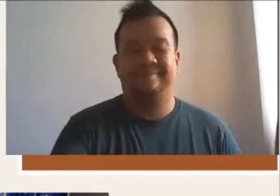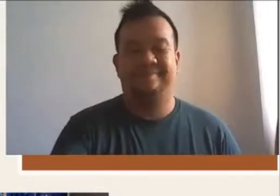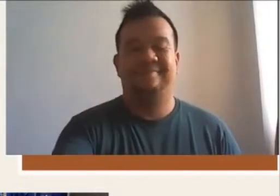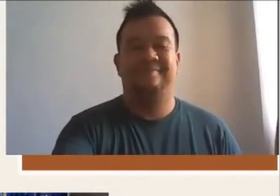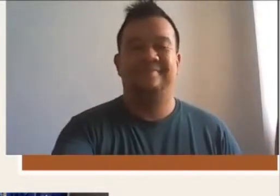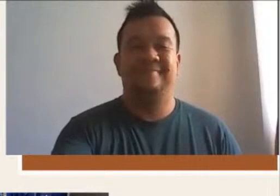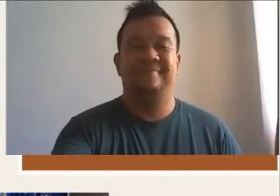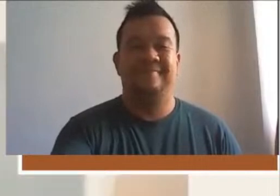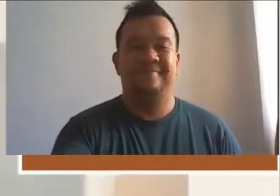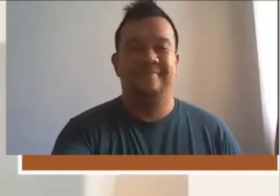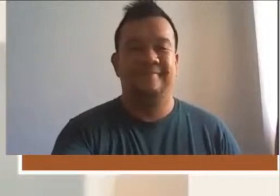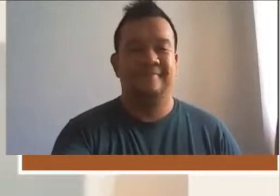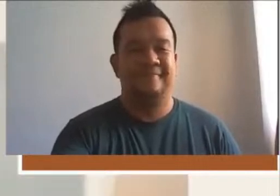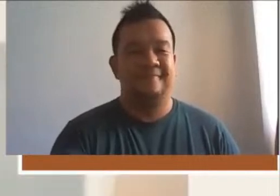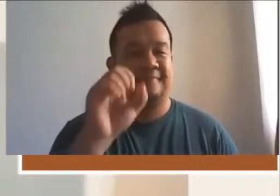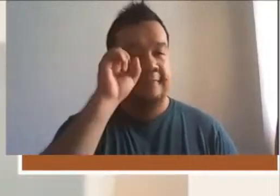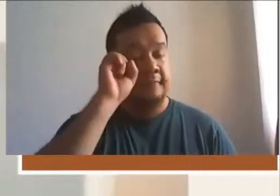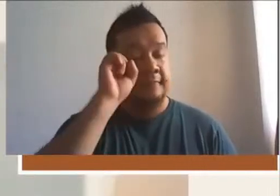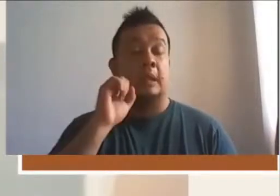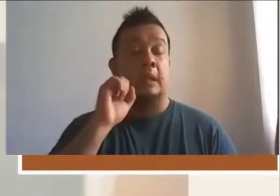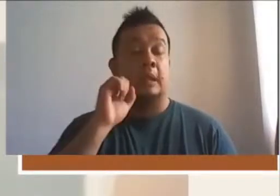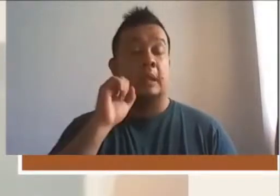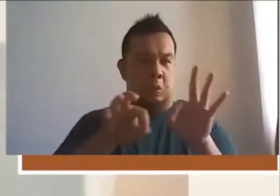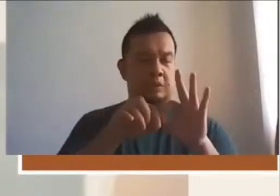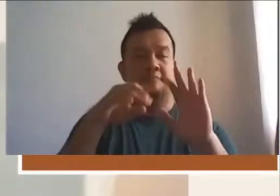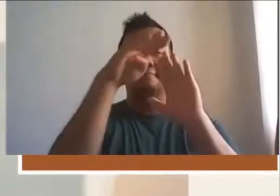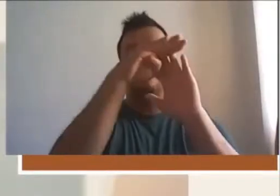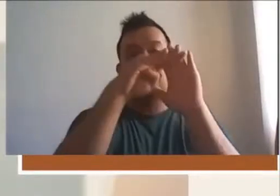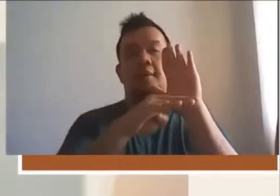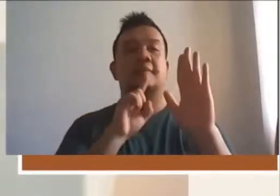So ito naman yung mga terms that we call deaf people.